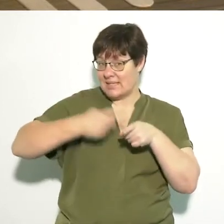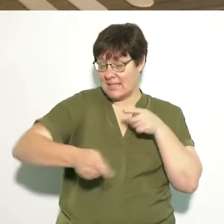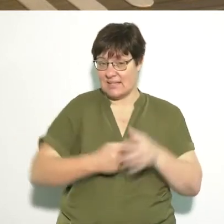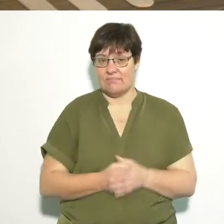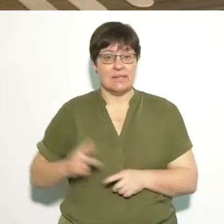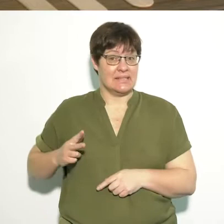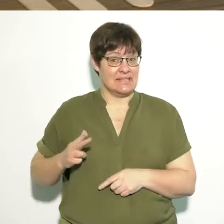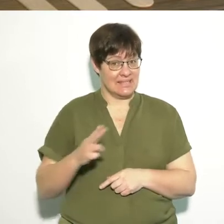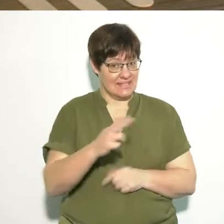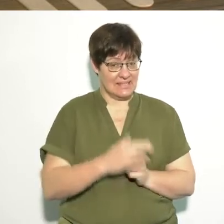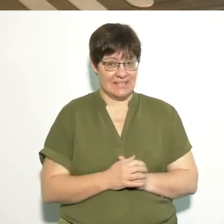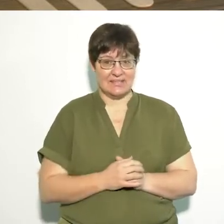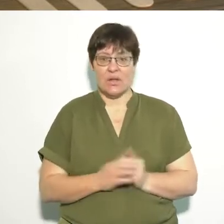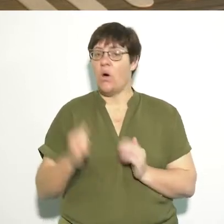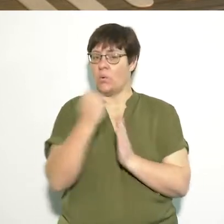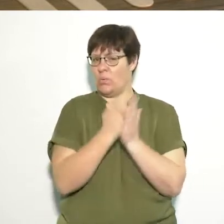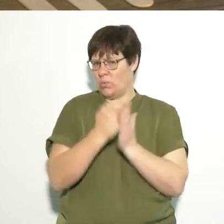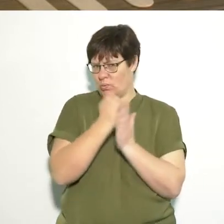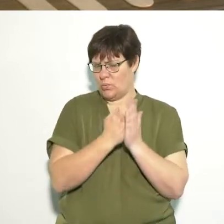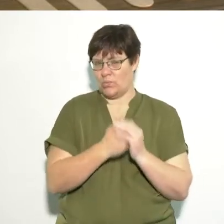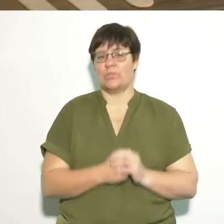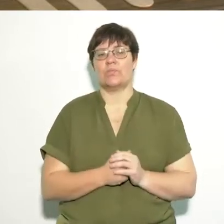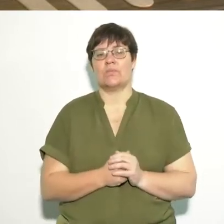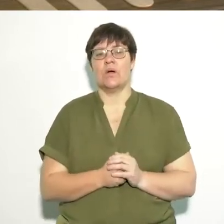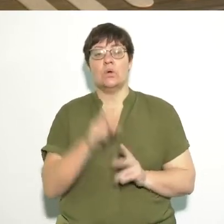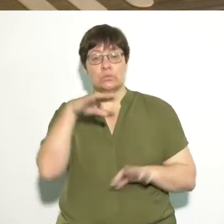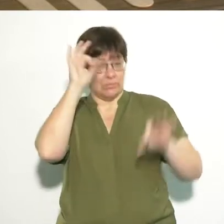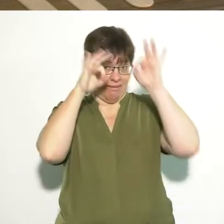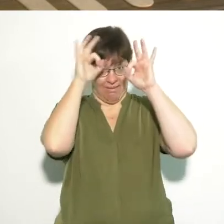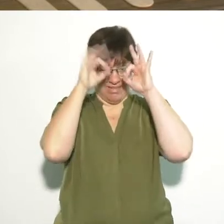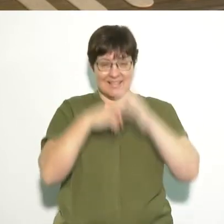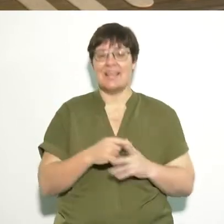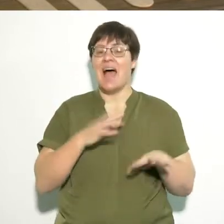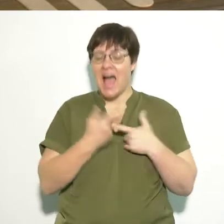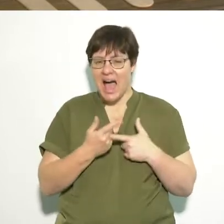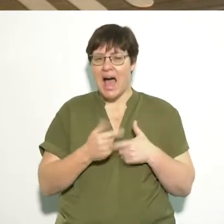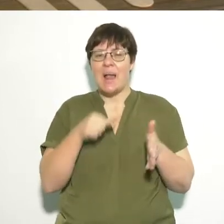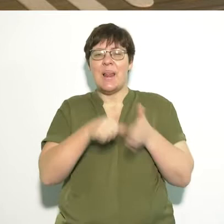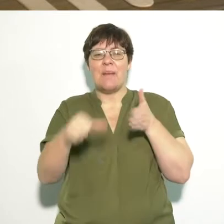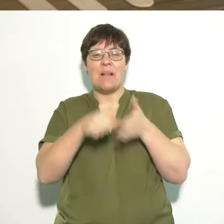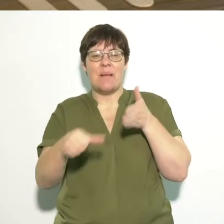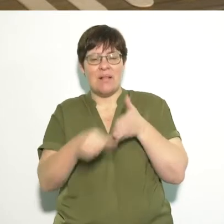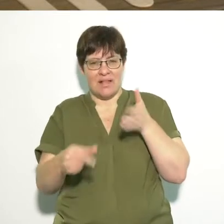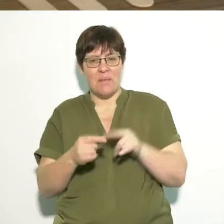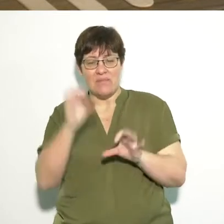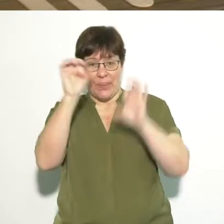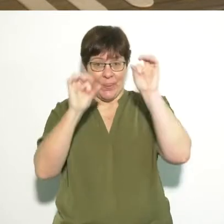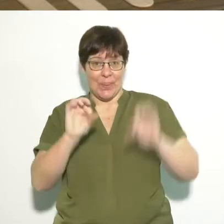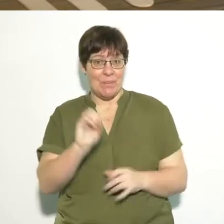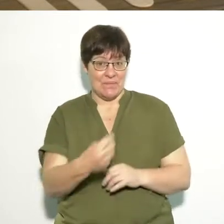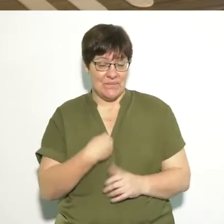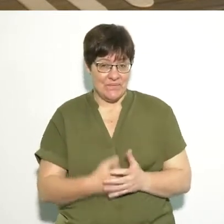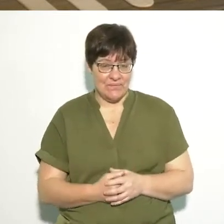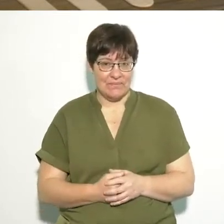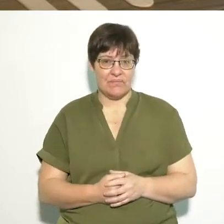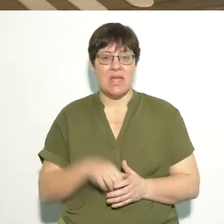pencil, scissors, glue, 2 googly eyes and some sticky labels. I've got some circular